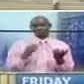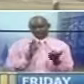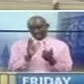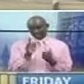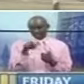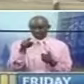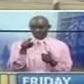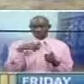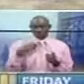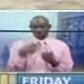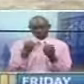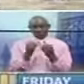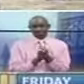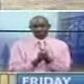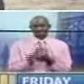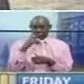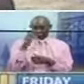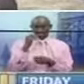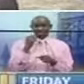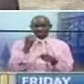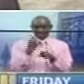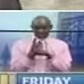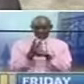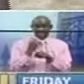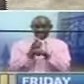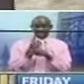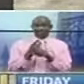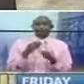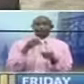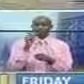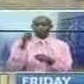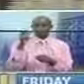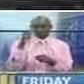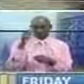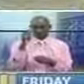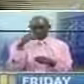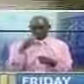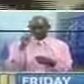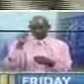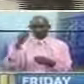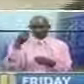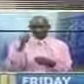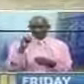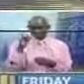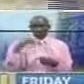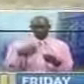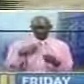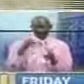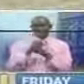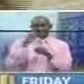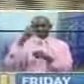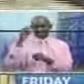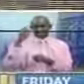regional or unit. 2011 Boston and Berlin Marathon champion Geoffrey Mutai, World Marathon champion Edna